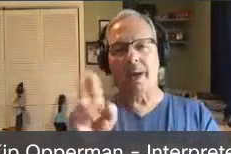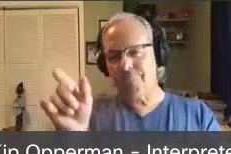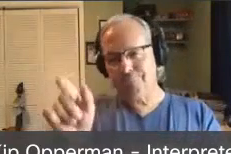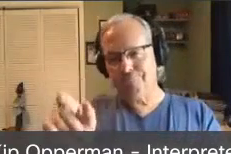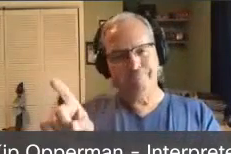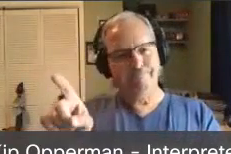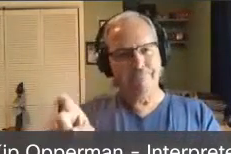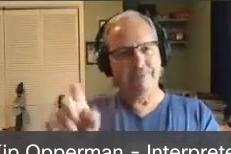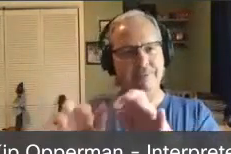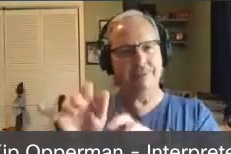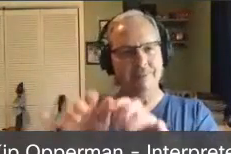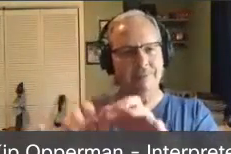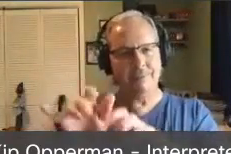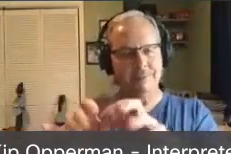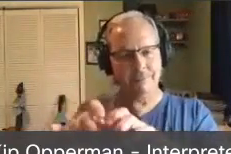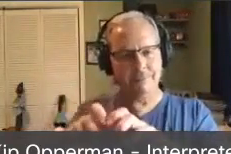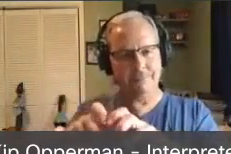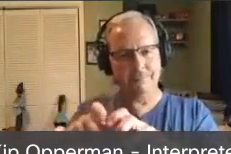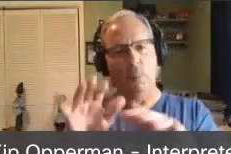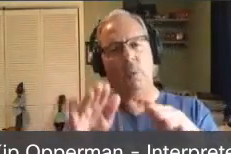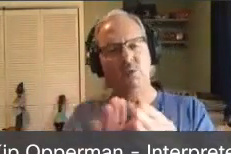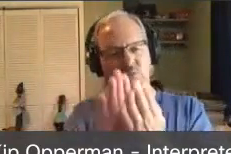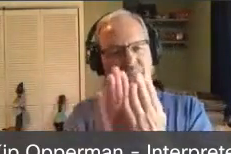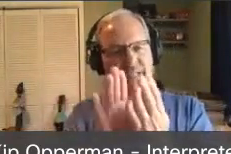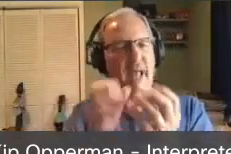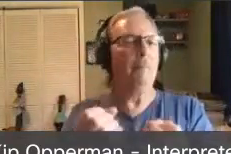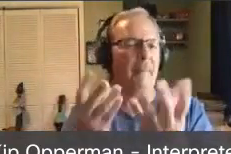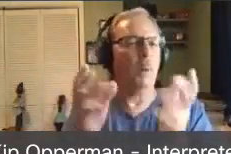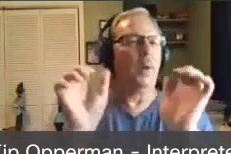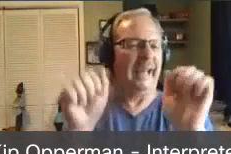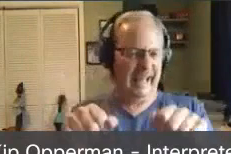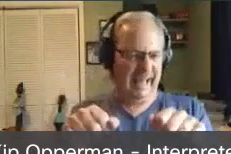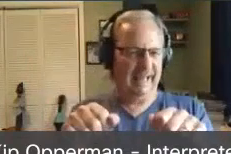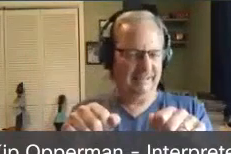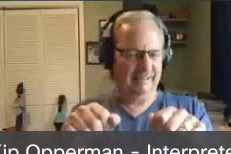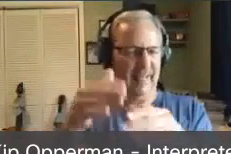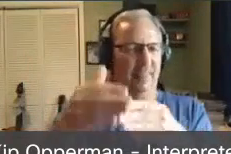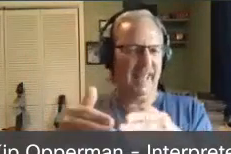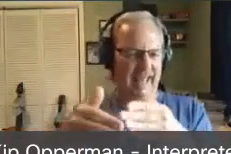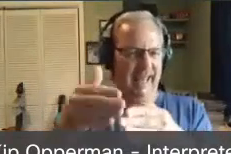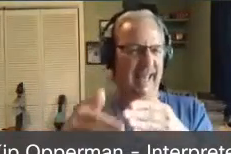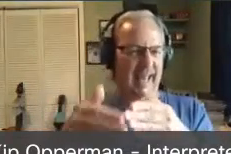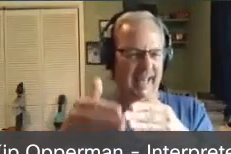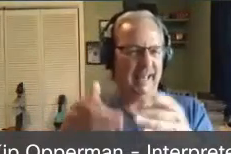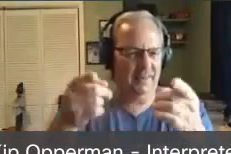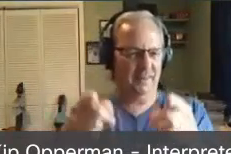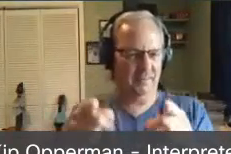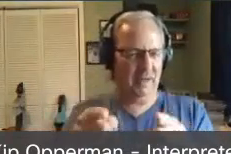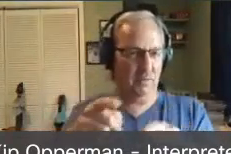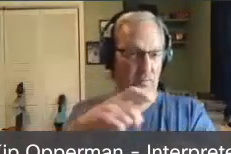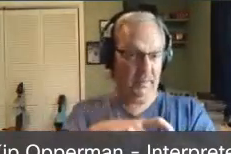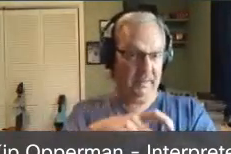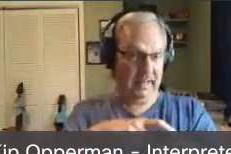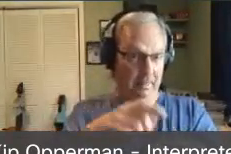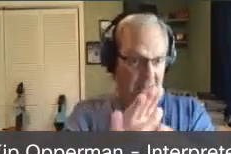your questions, and we will be addressing as many of your questions as possible at the end of the event as time permits.